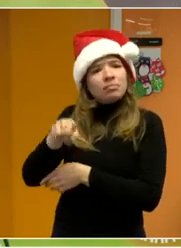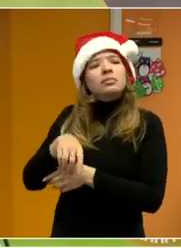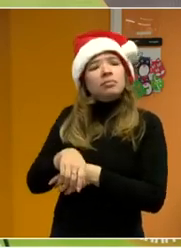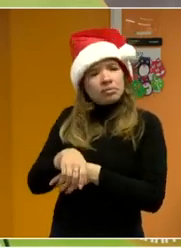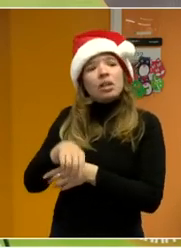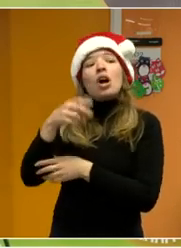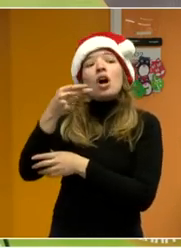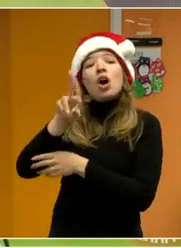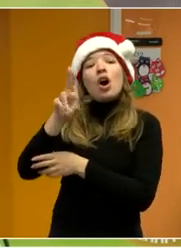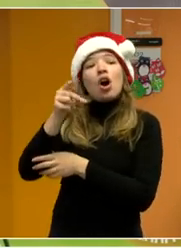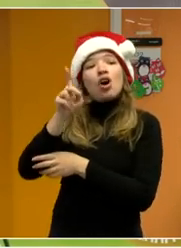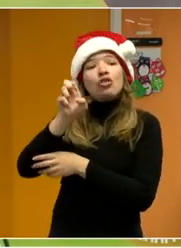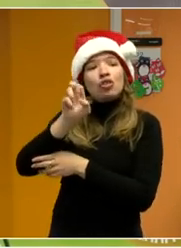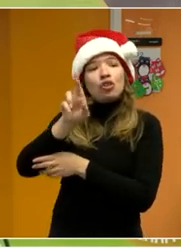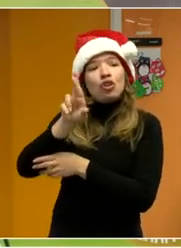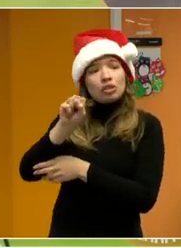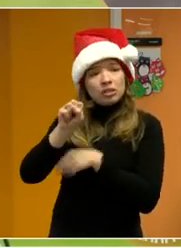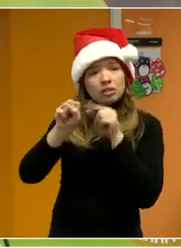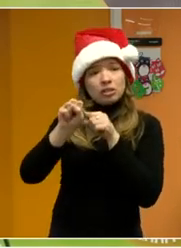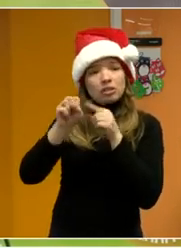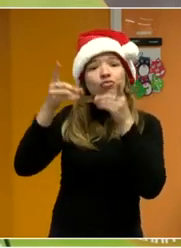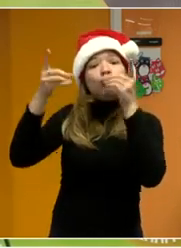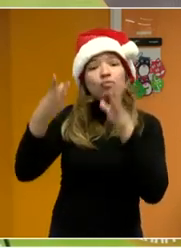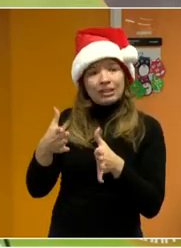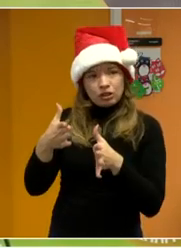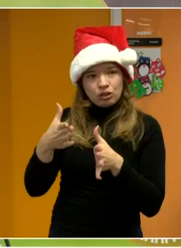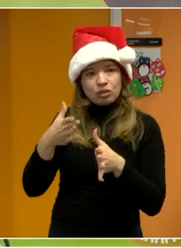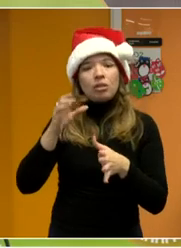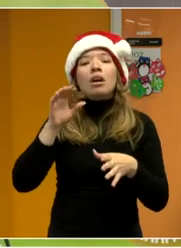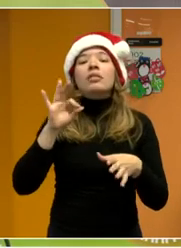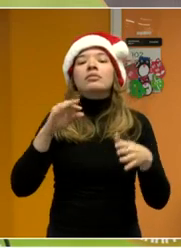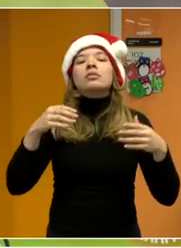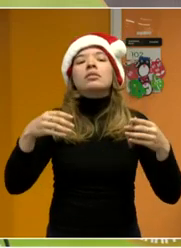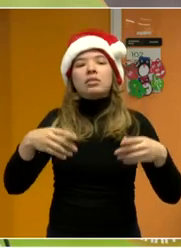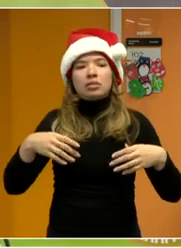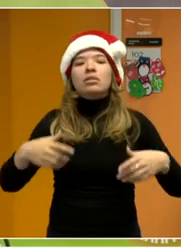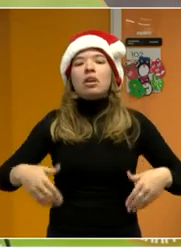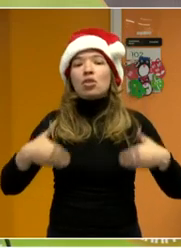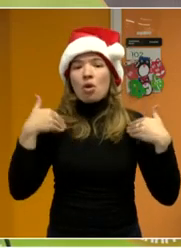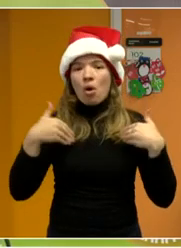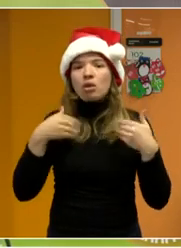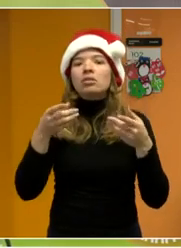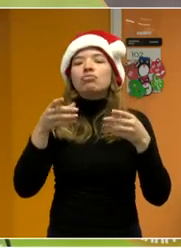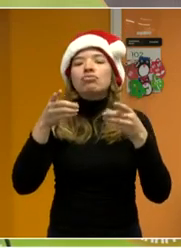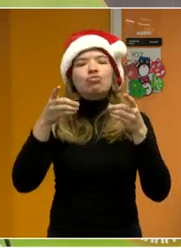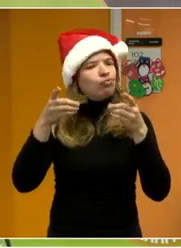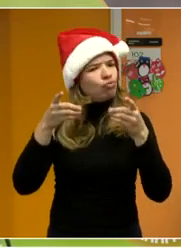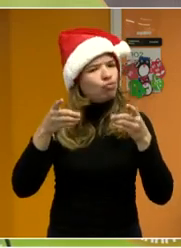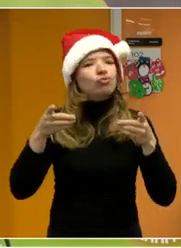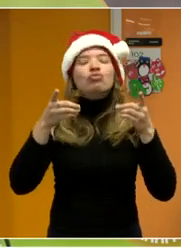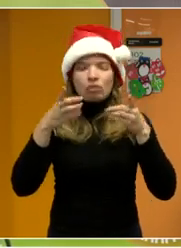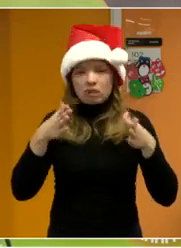the Department of Youth and Rehabilitative Services. So give her a big round of applause.